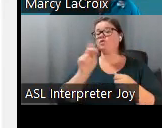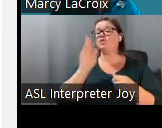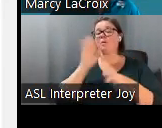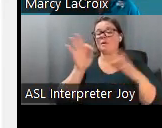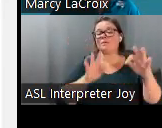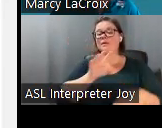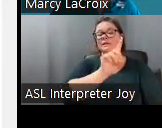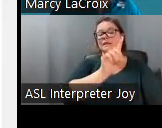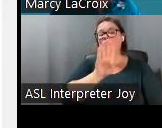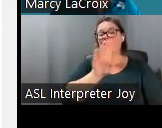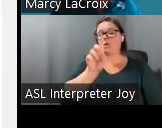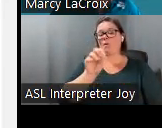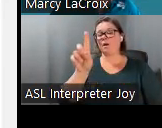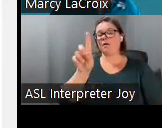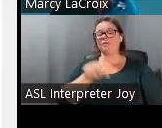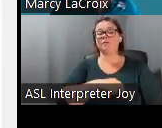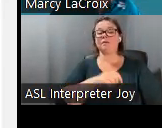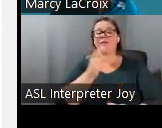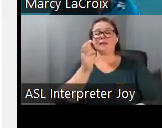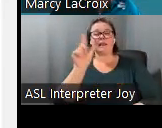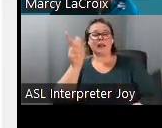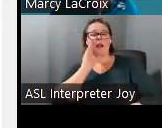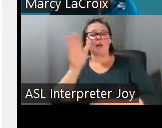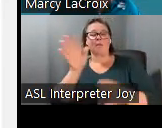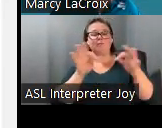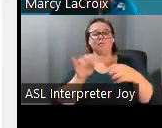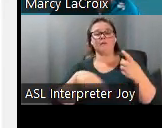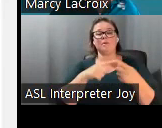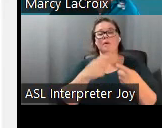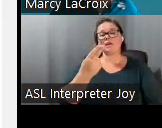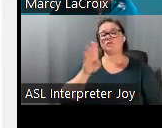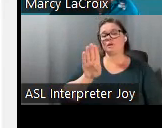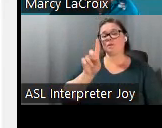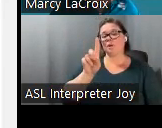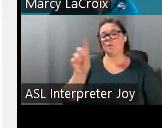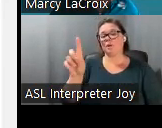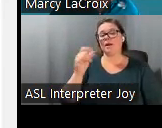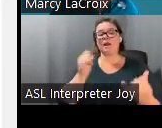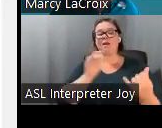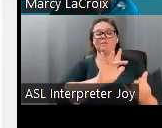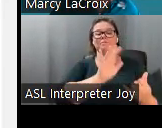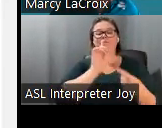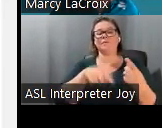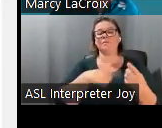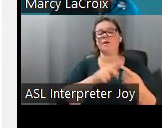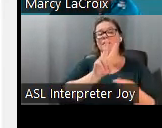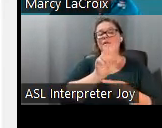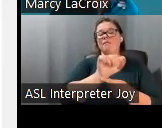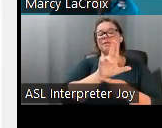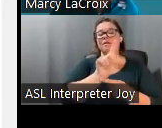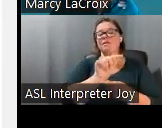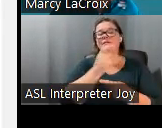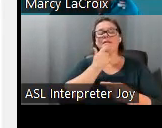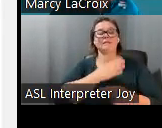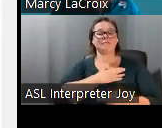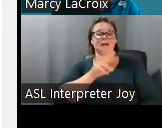101 in a little bit. I'm going to come back and talk about HB 101. Right now, I want to highlight the Vault. And this says My Vault. When I